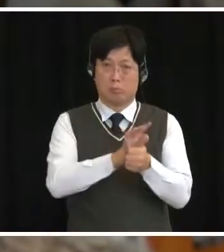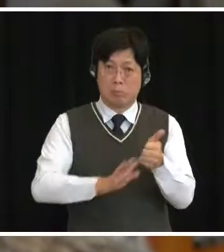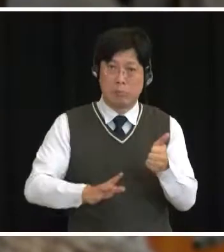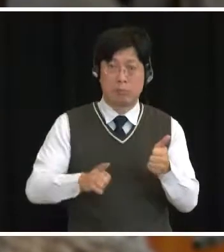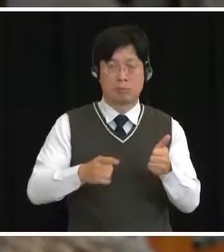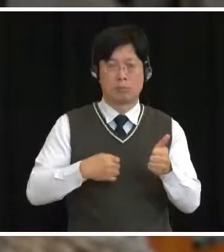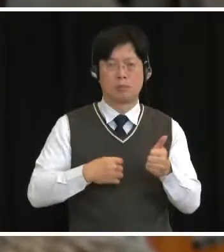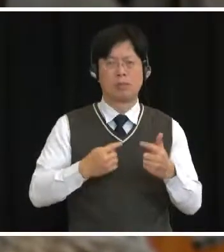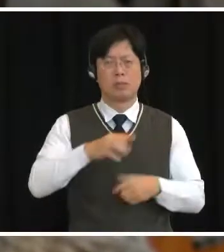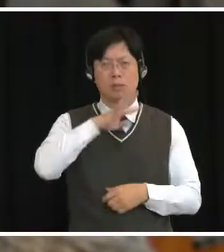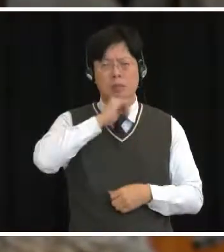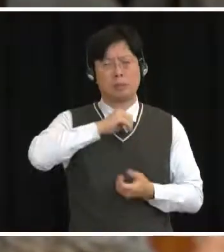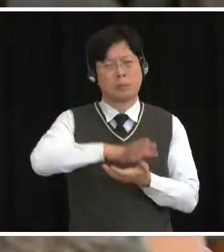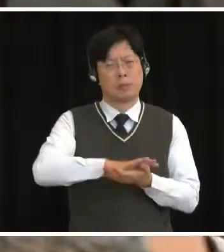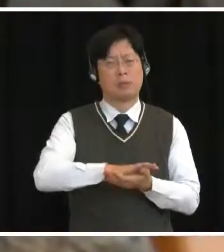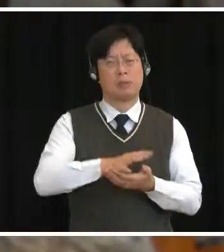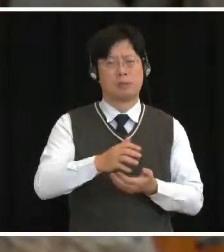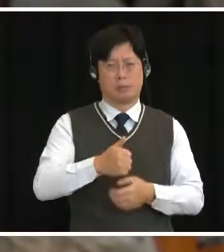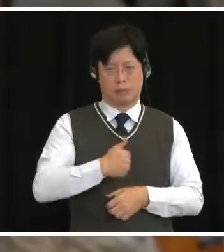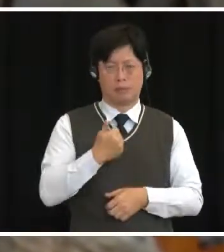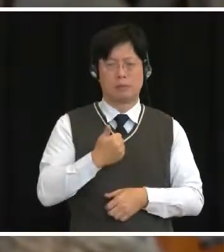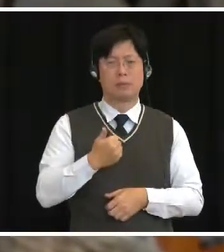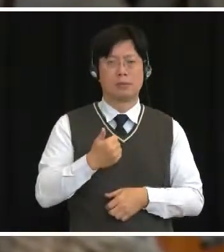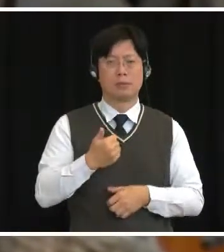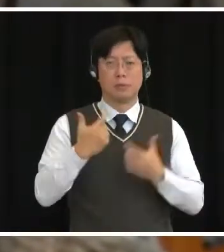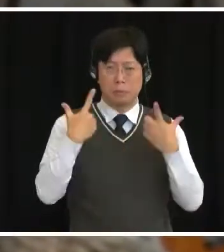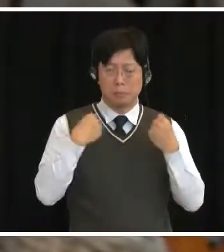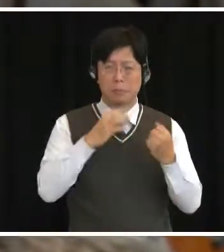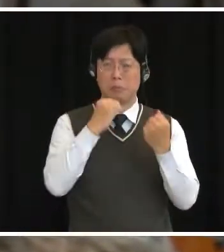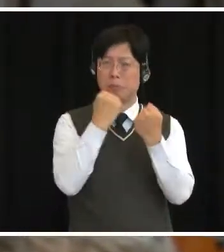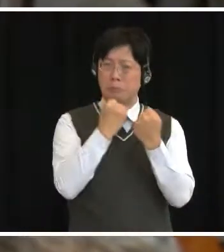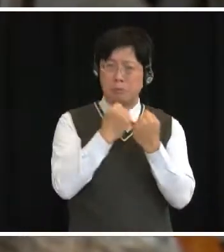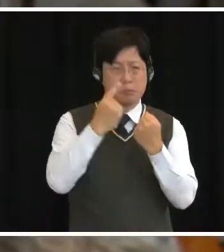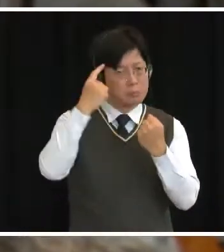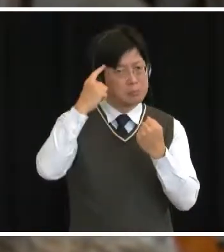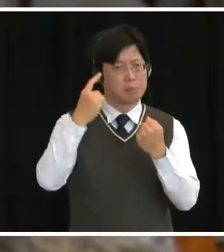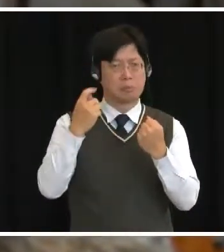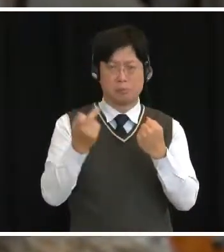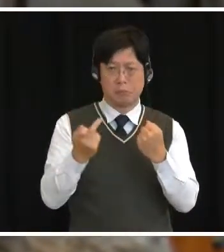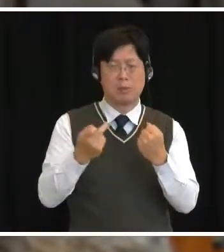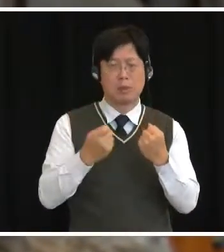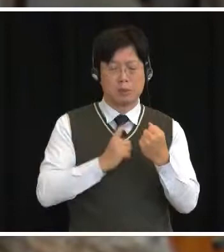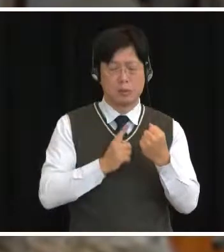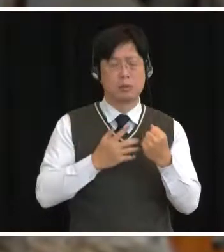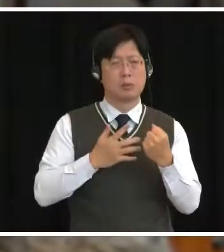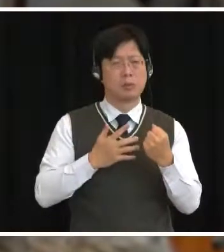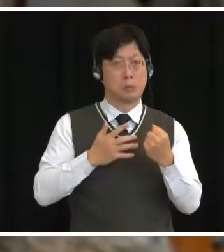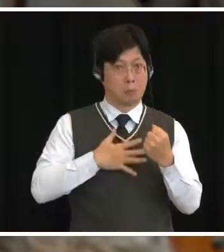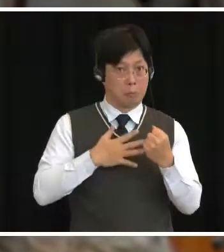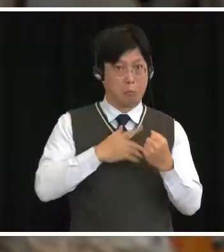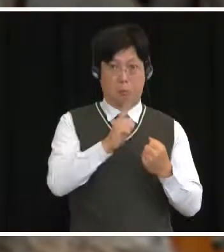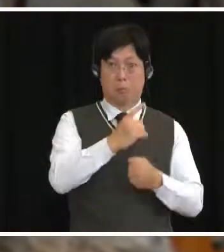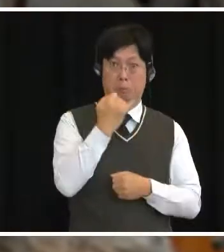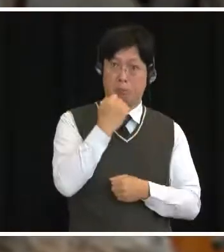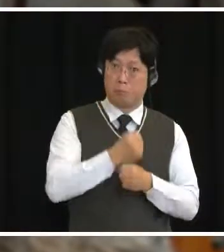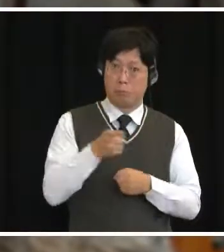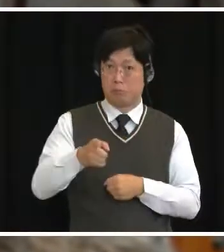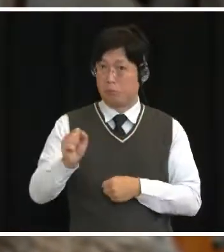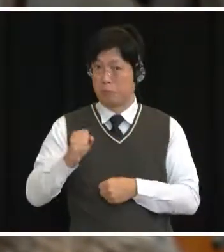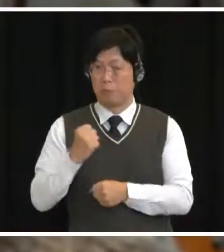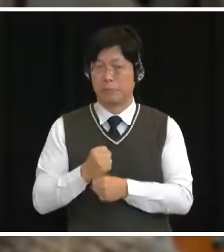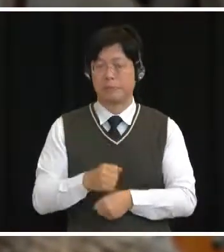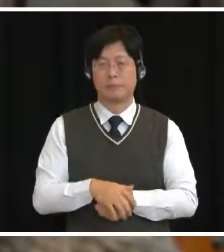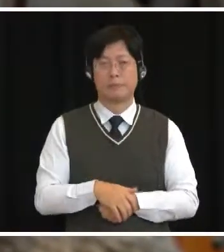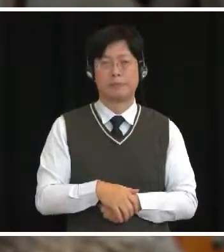I think they are set differently for different reasons, because the Criminal